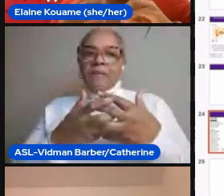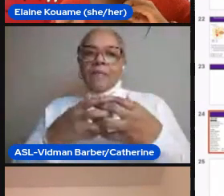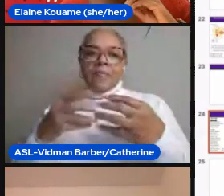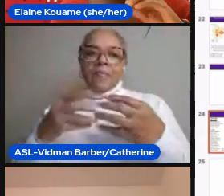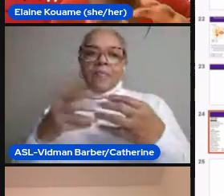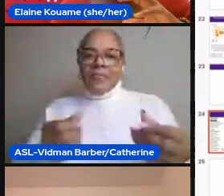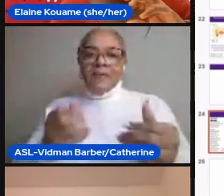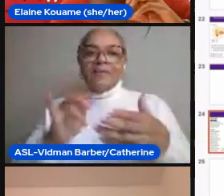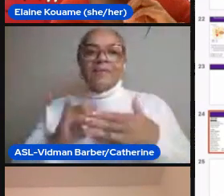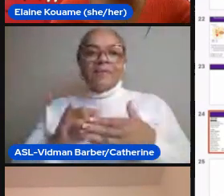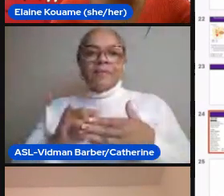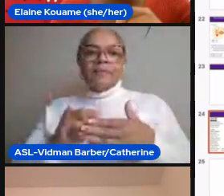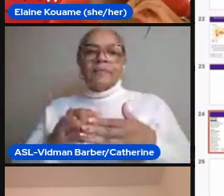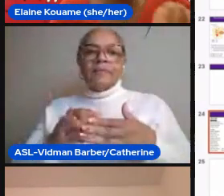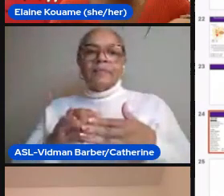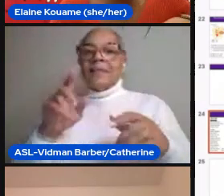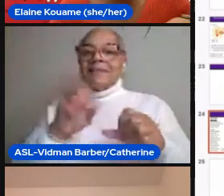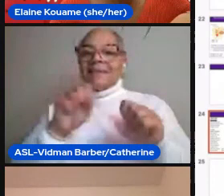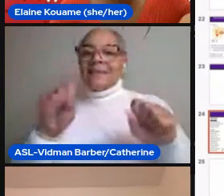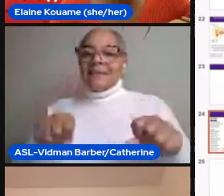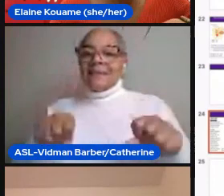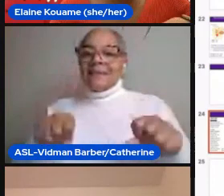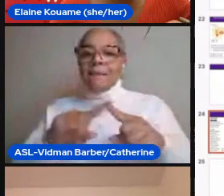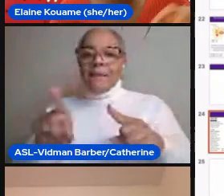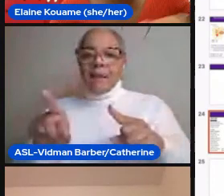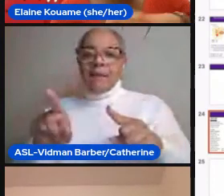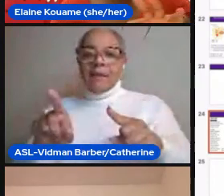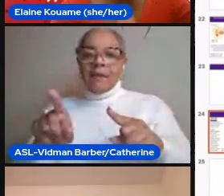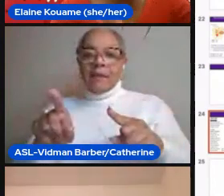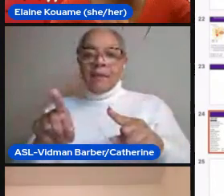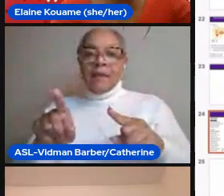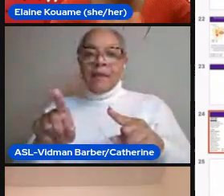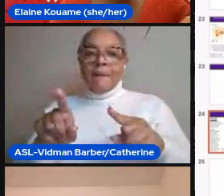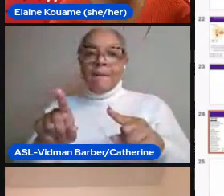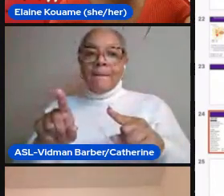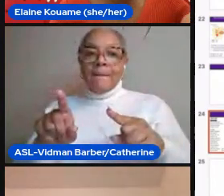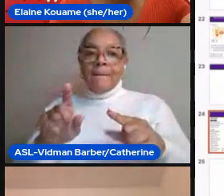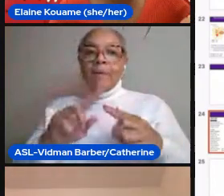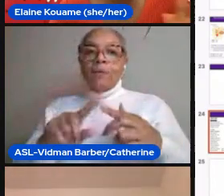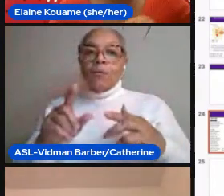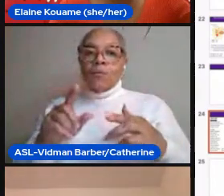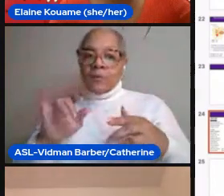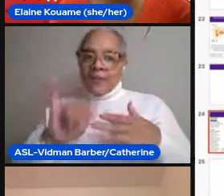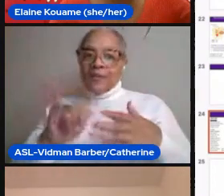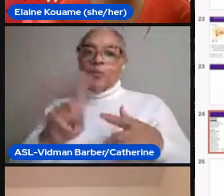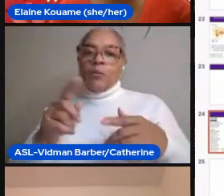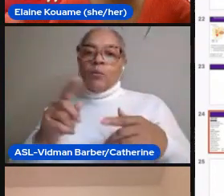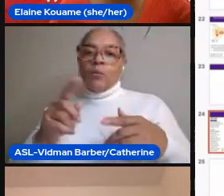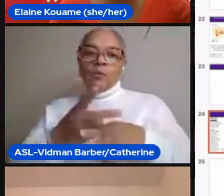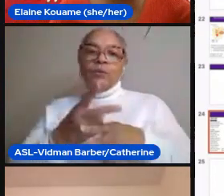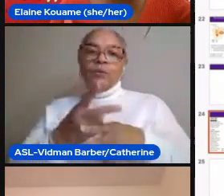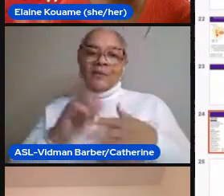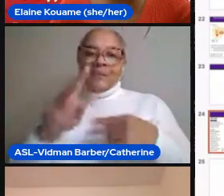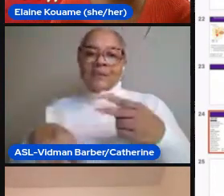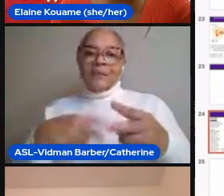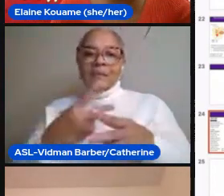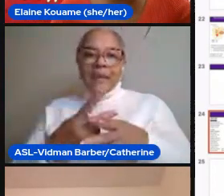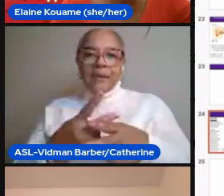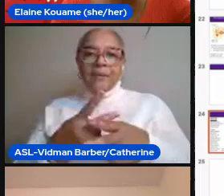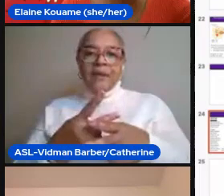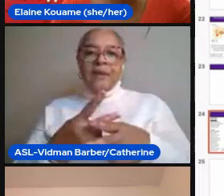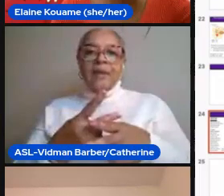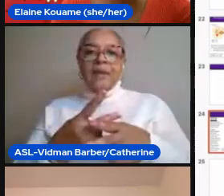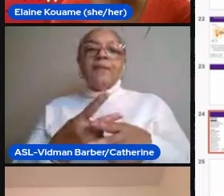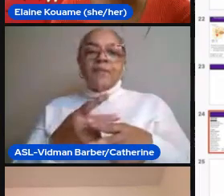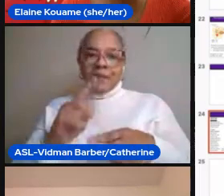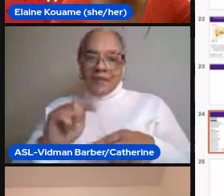be an artifact of the system, but like we're unable to not we are not able to reproduce this part of the phenotype. But at least the Th1